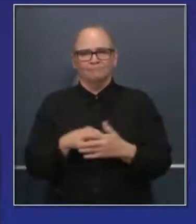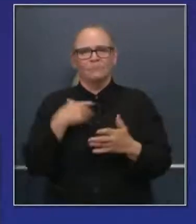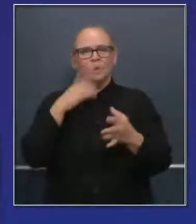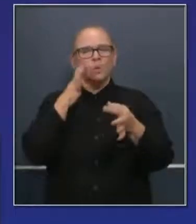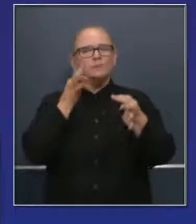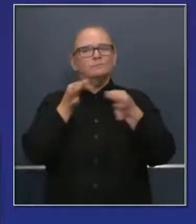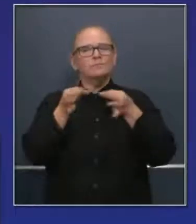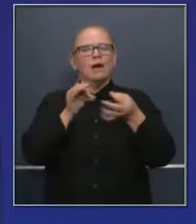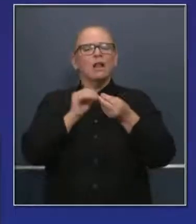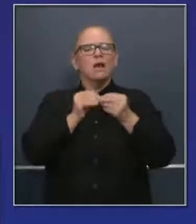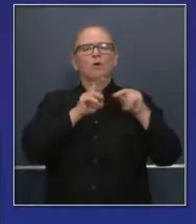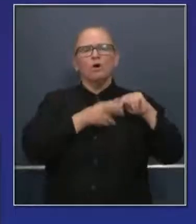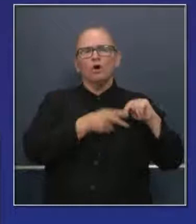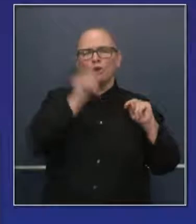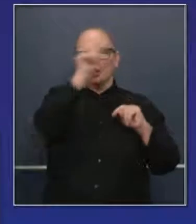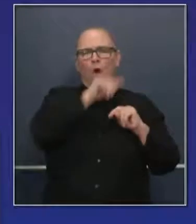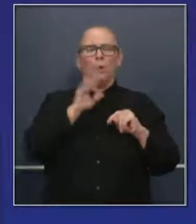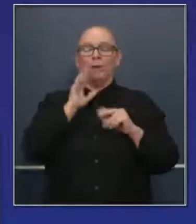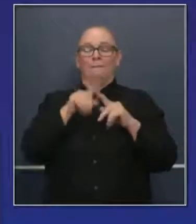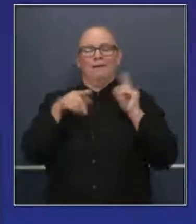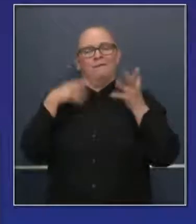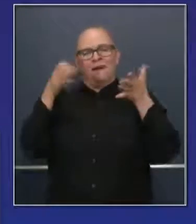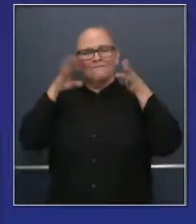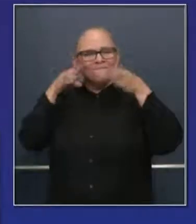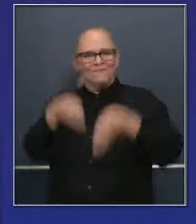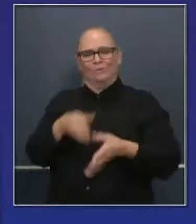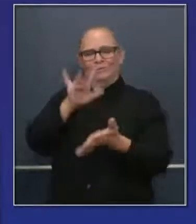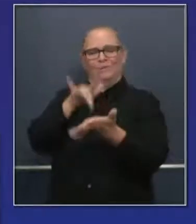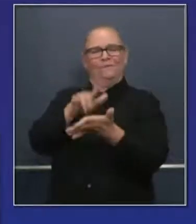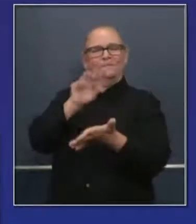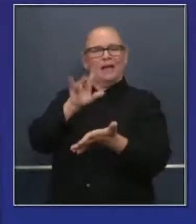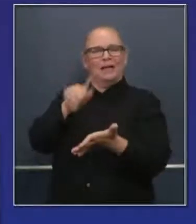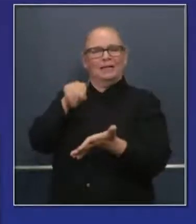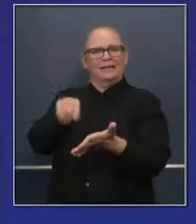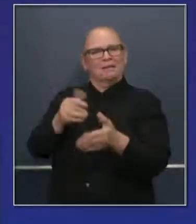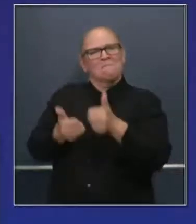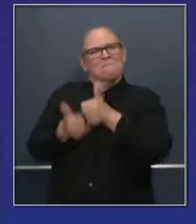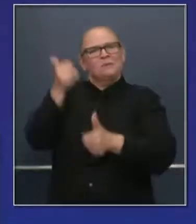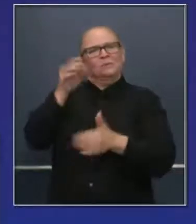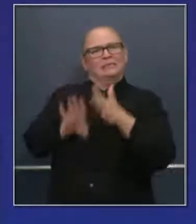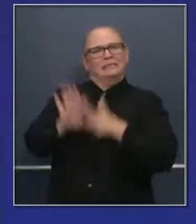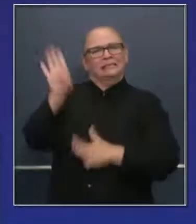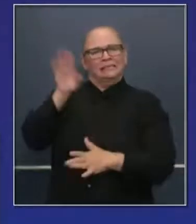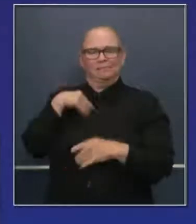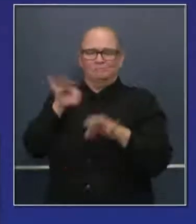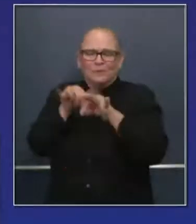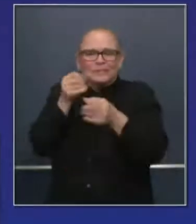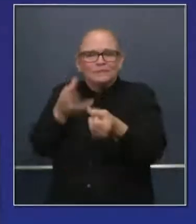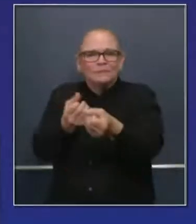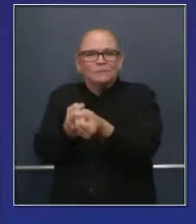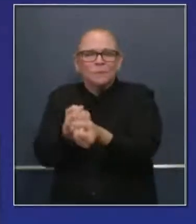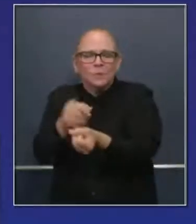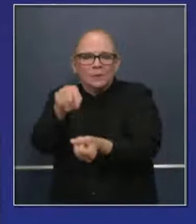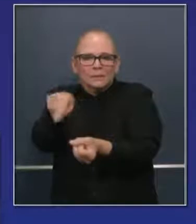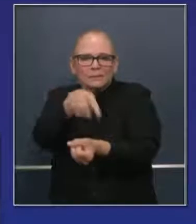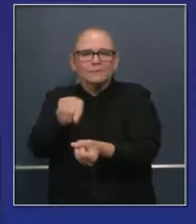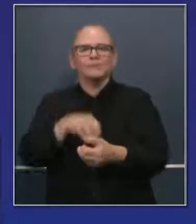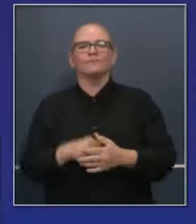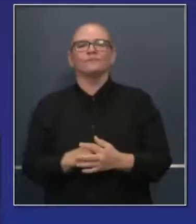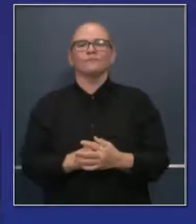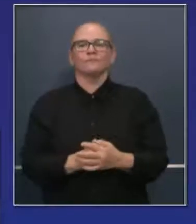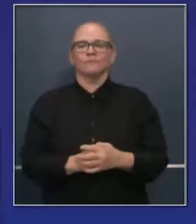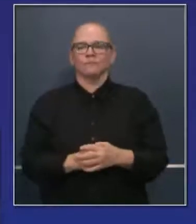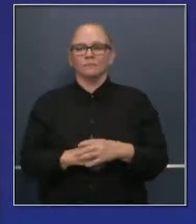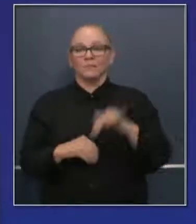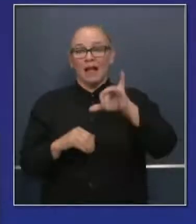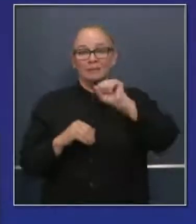Southern California. The Central Valley, again, reinforced by this slide, reinforced by our presentation in Stockton